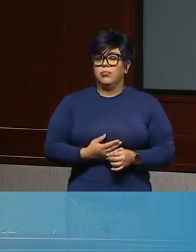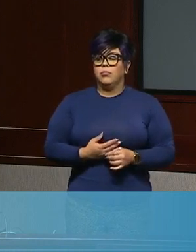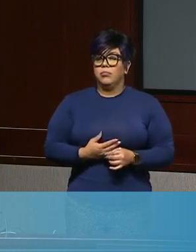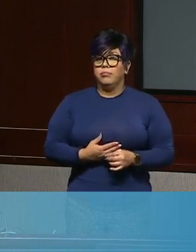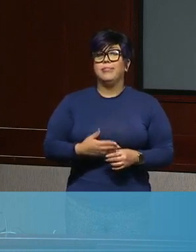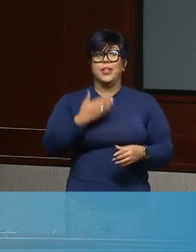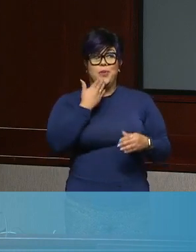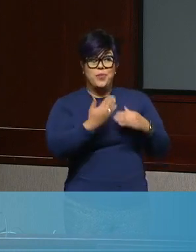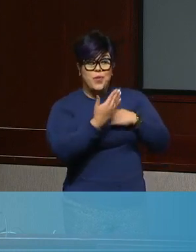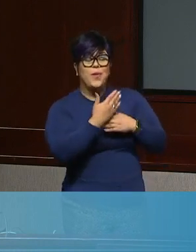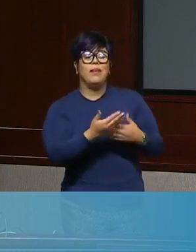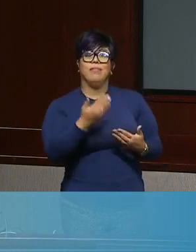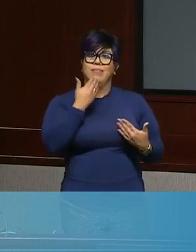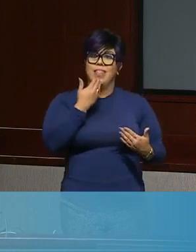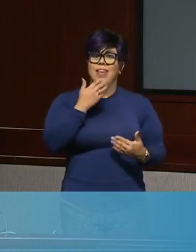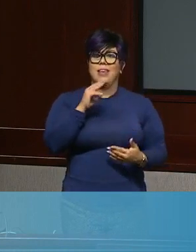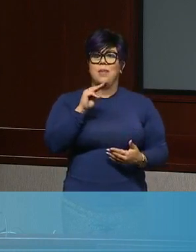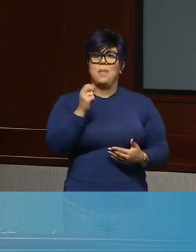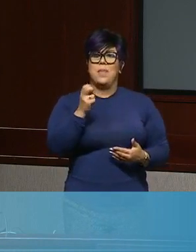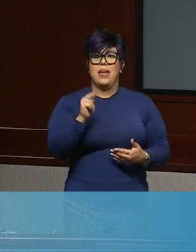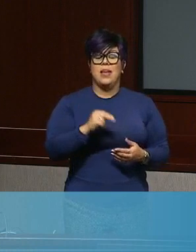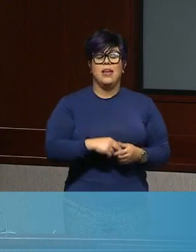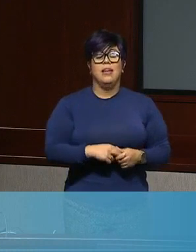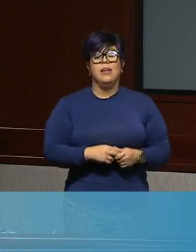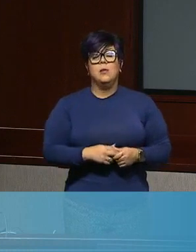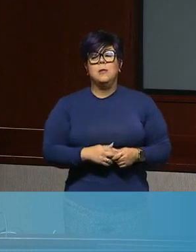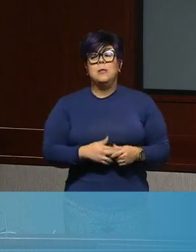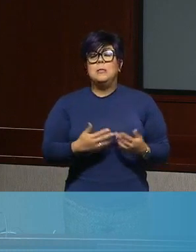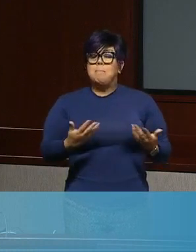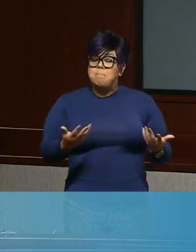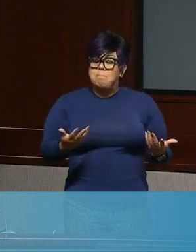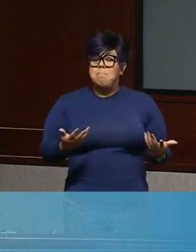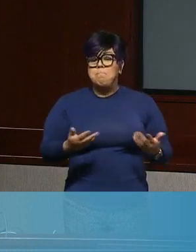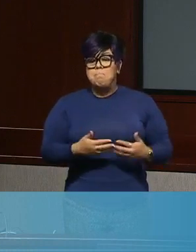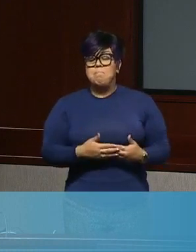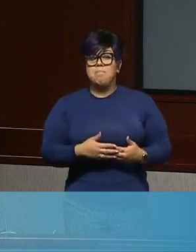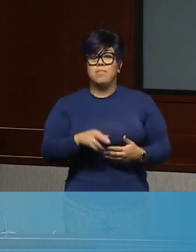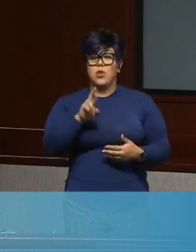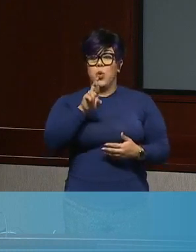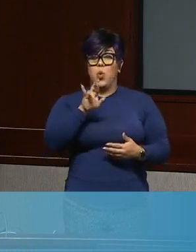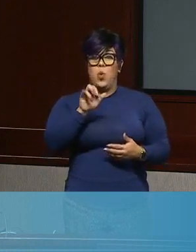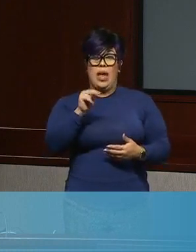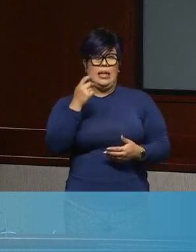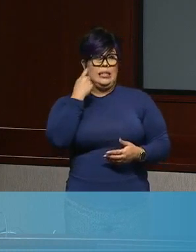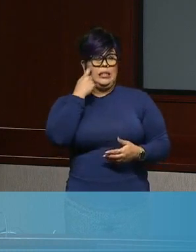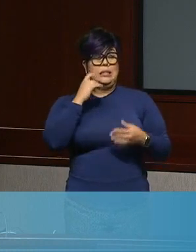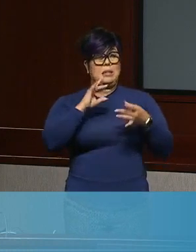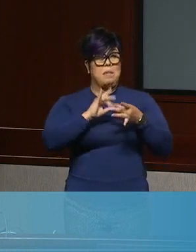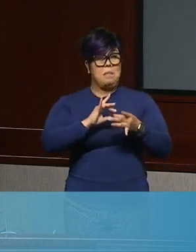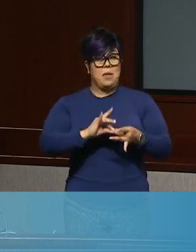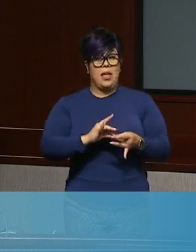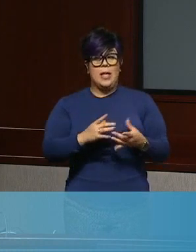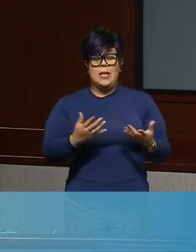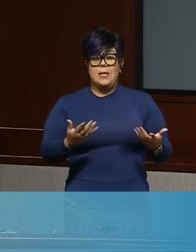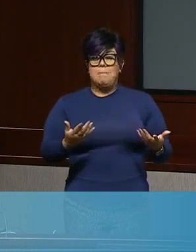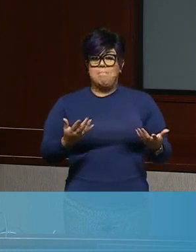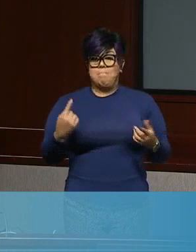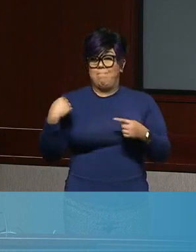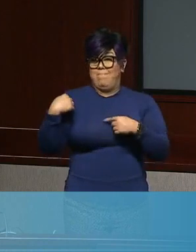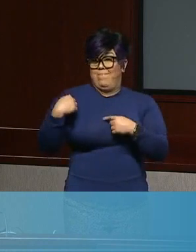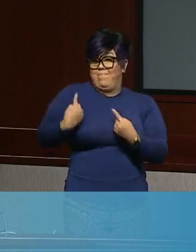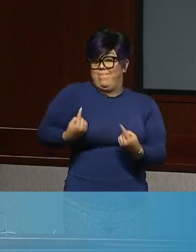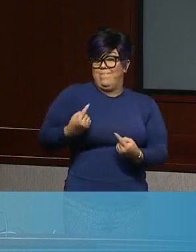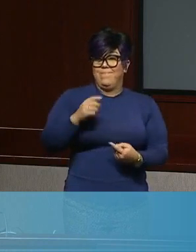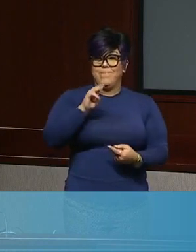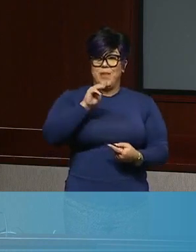Good morning, everybody. Thanks, Megan. So, as Ryan mentioned, since March,